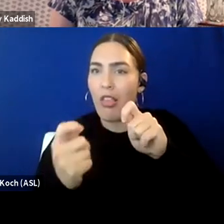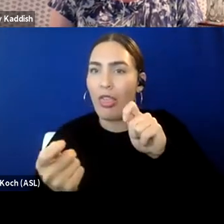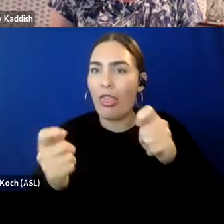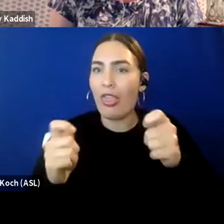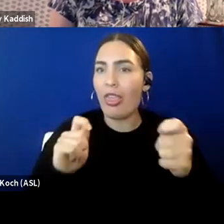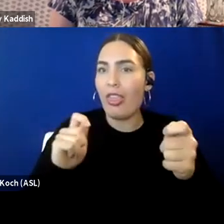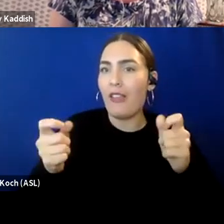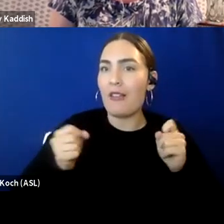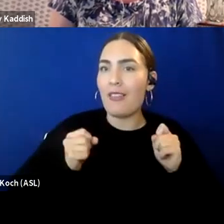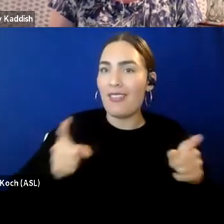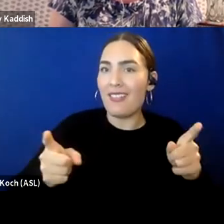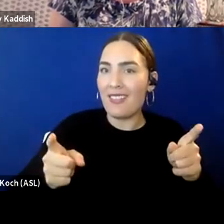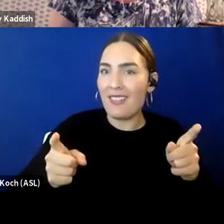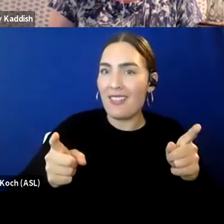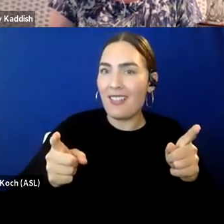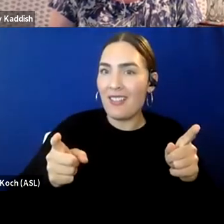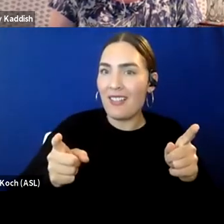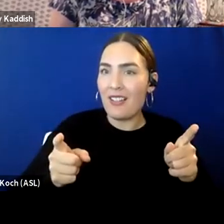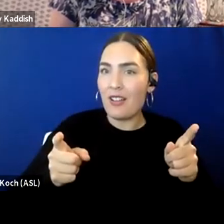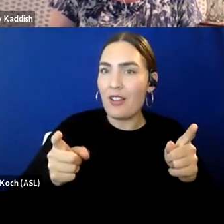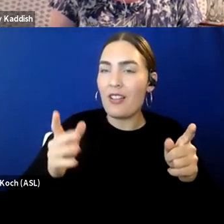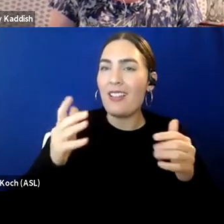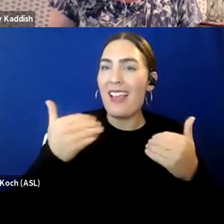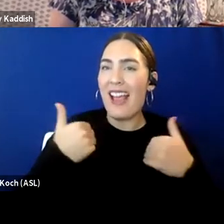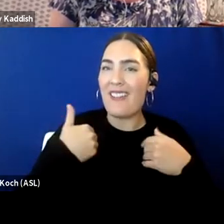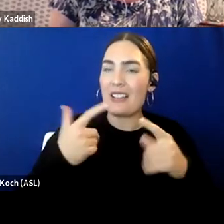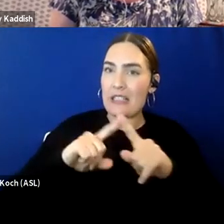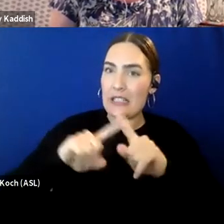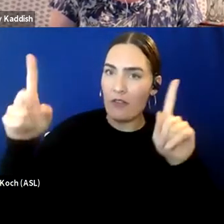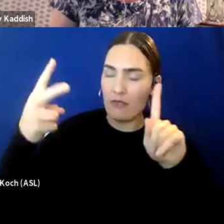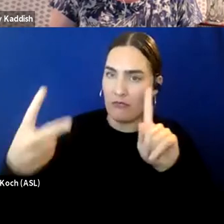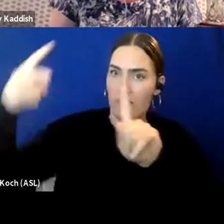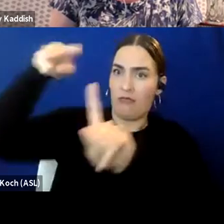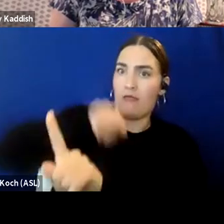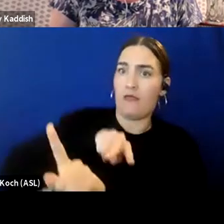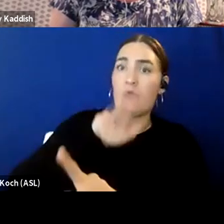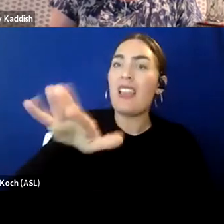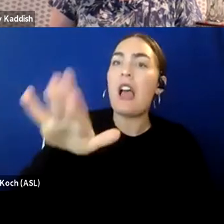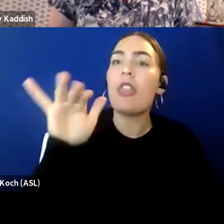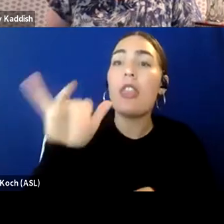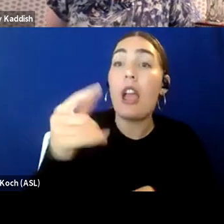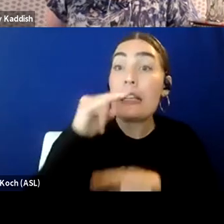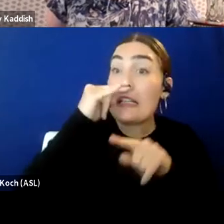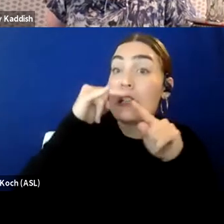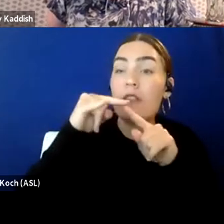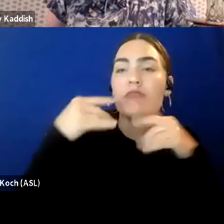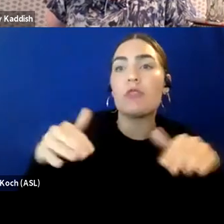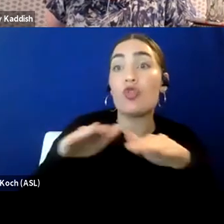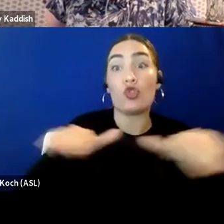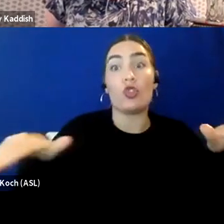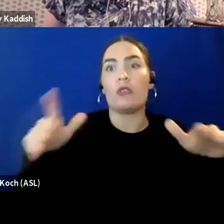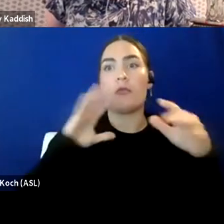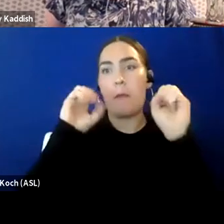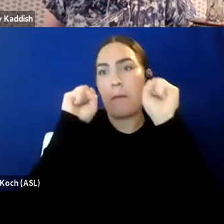anew with fresh eyes. This is what kids are amazing with, and